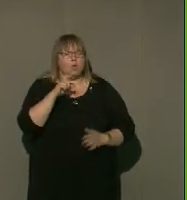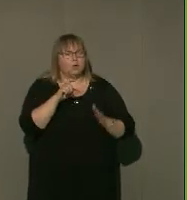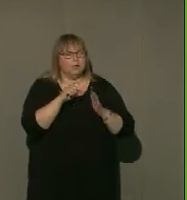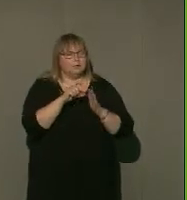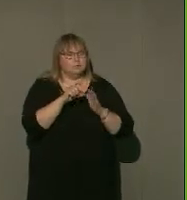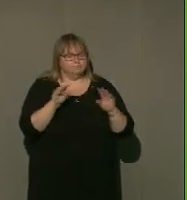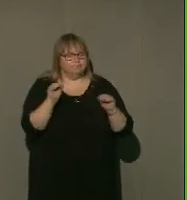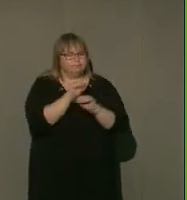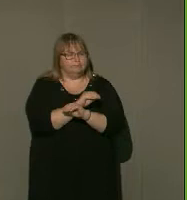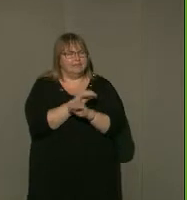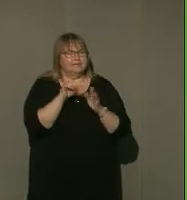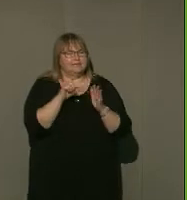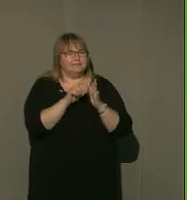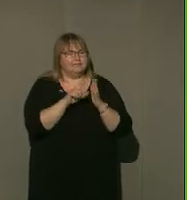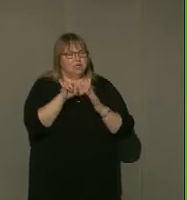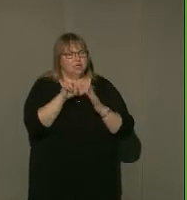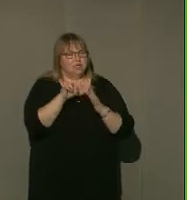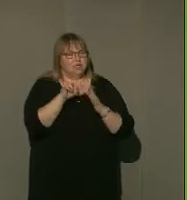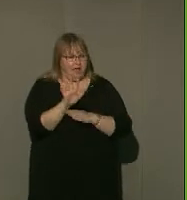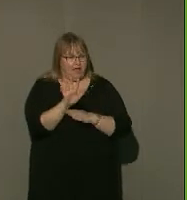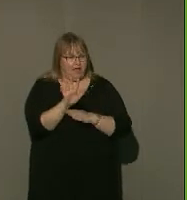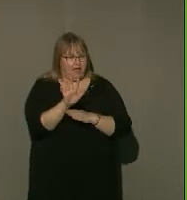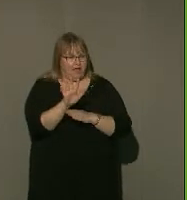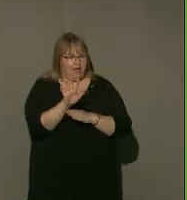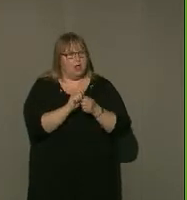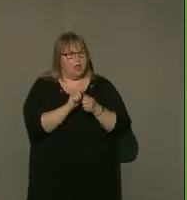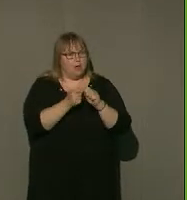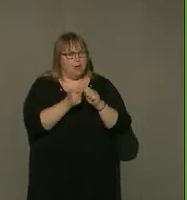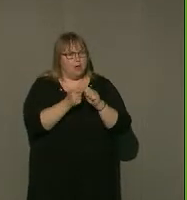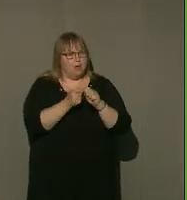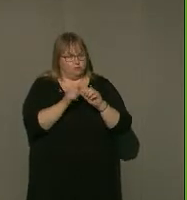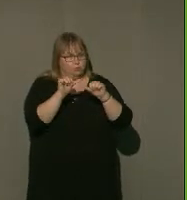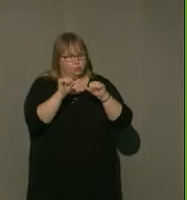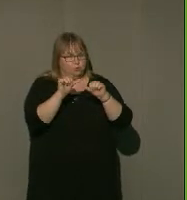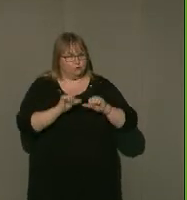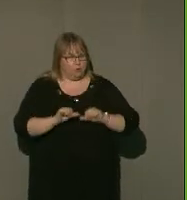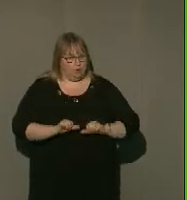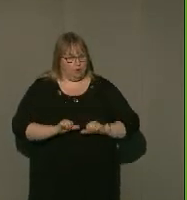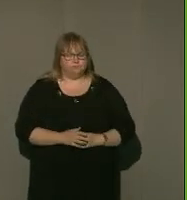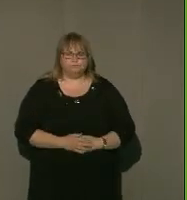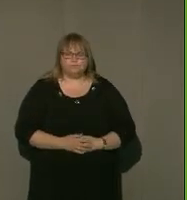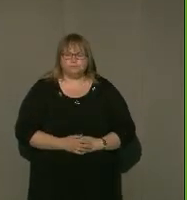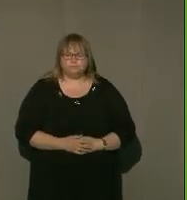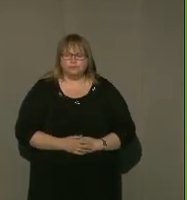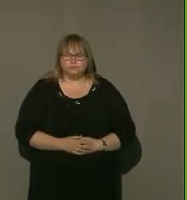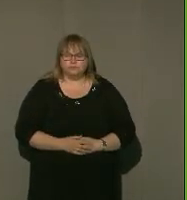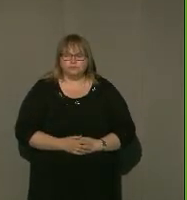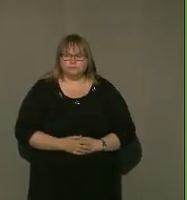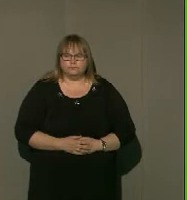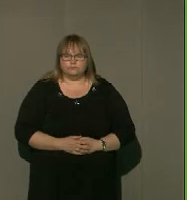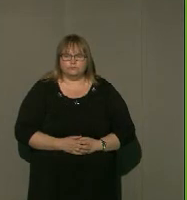DO5 to be taken first, so an amendment to the order. So, Martin.